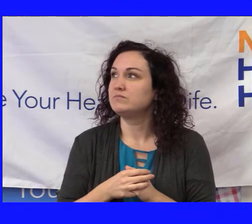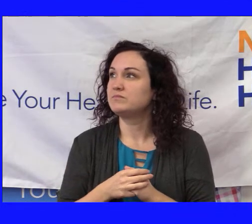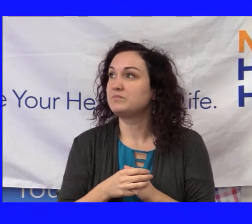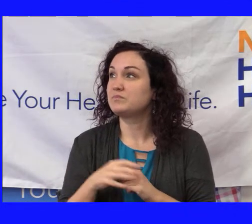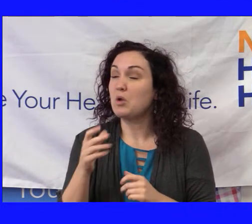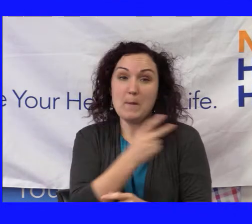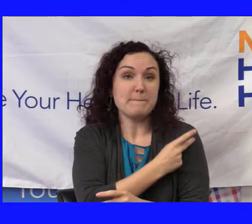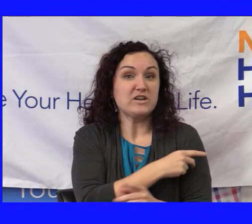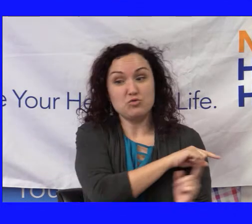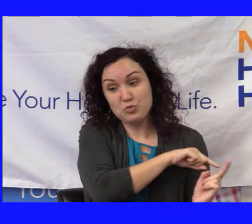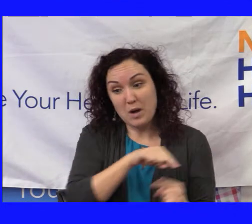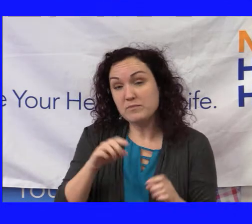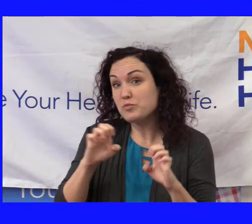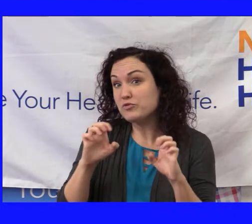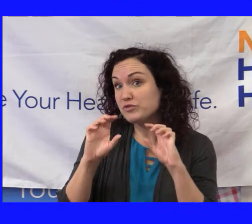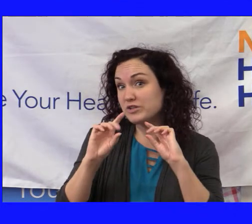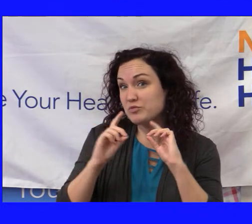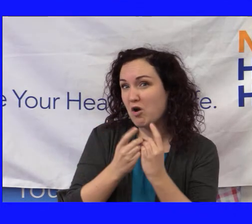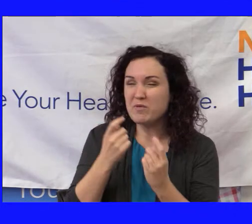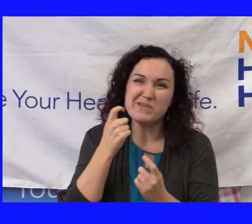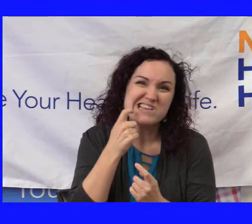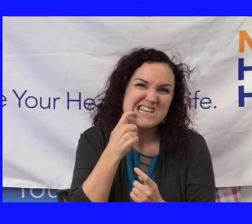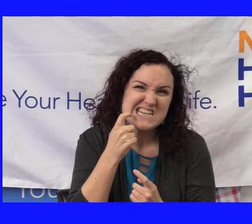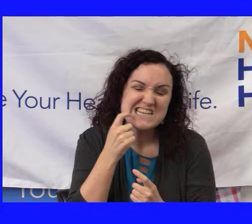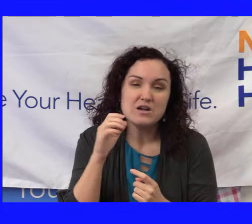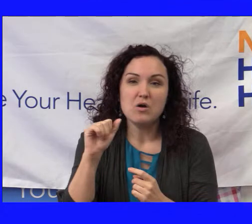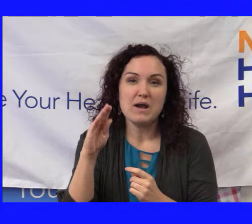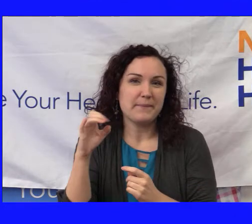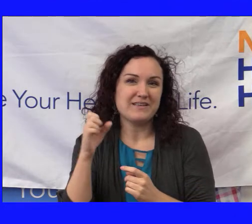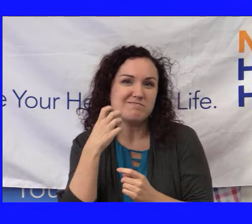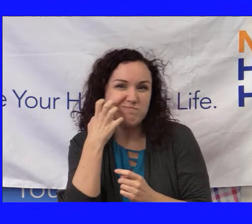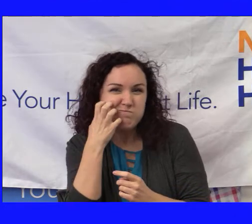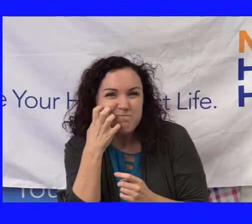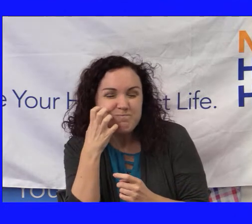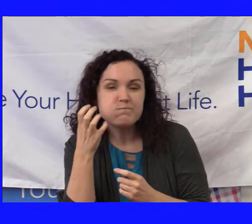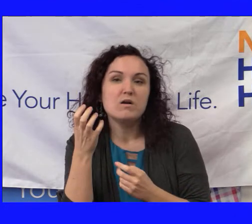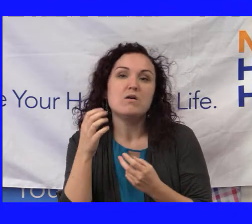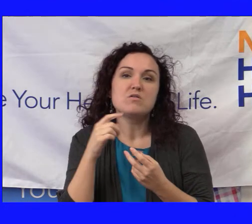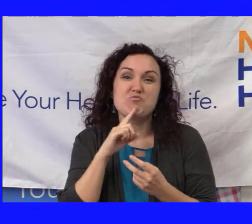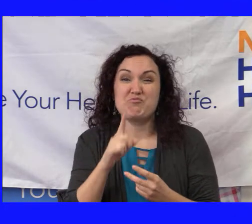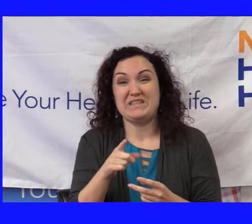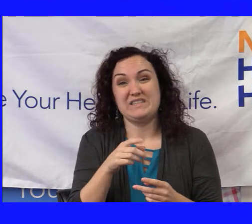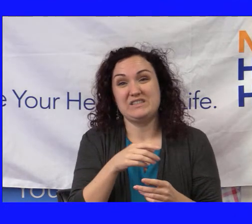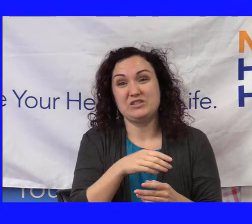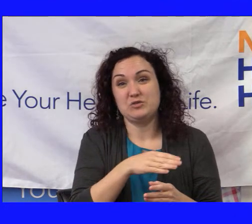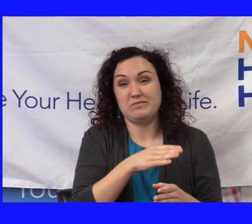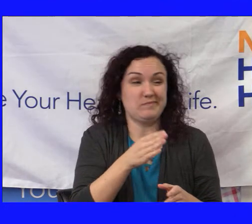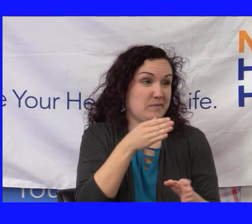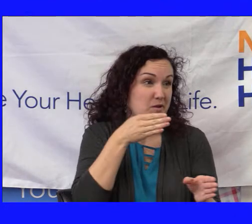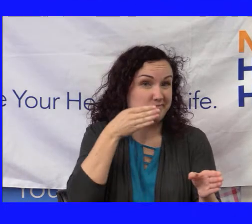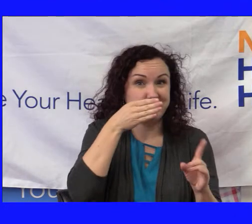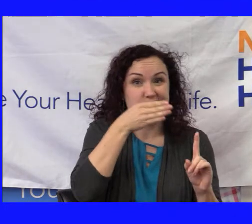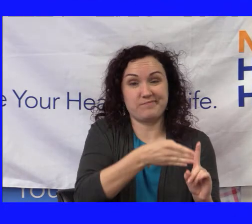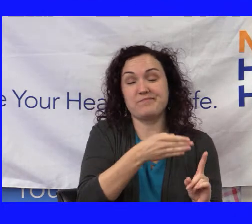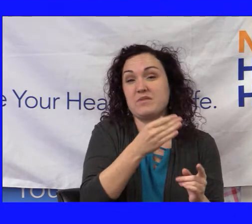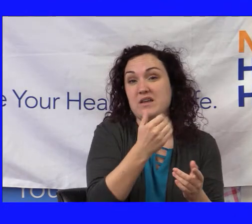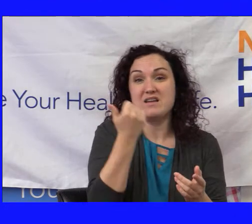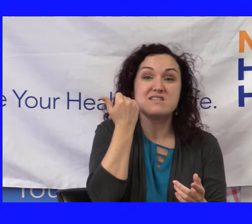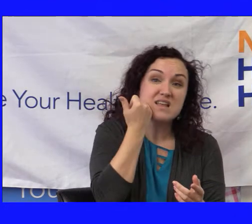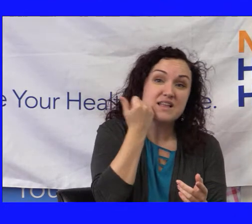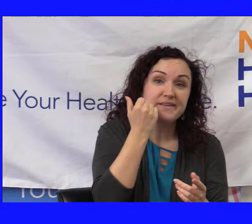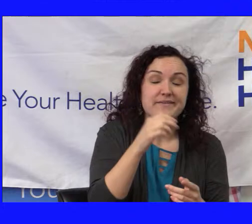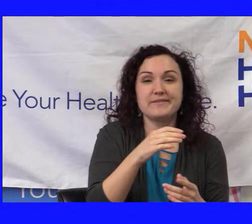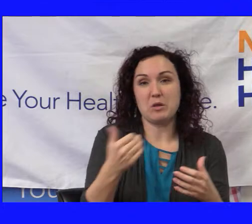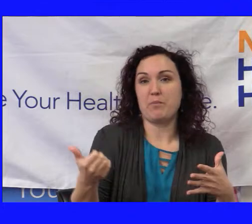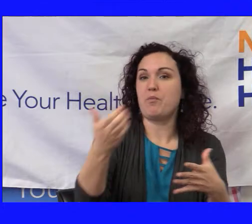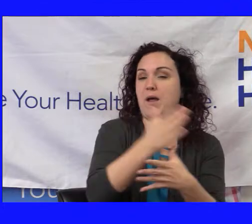to the emergency department with a toothache or an abscess really should be taken care of by their primary care dentist, but access to care is really one